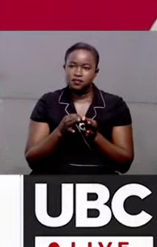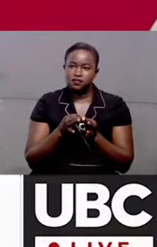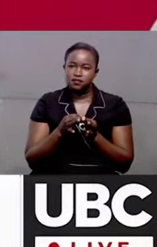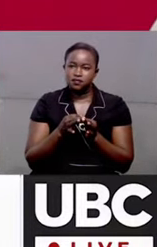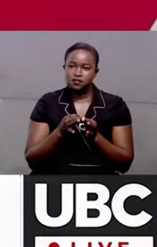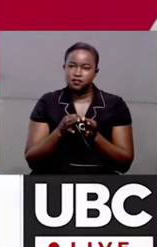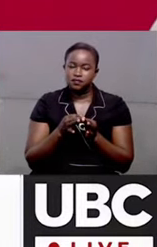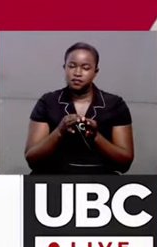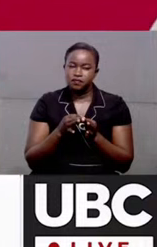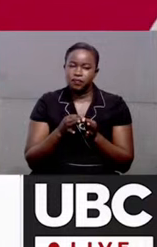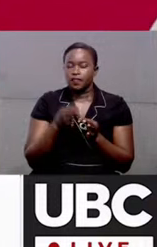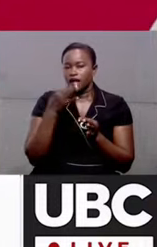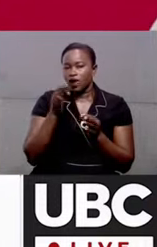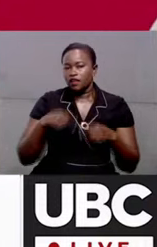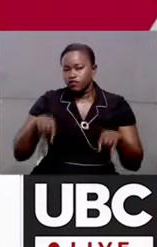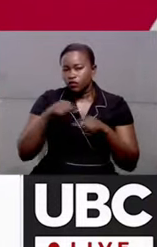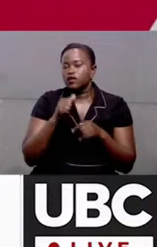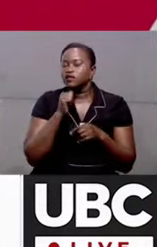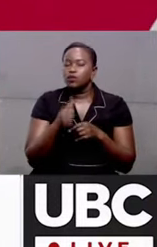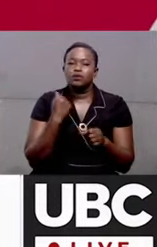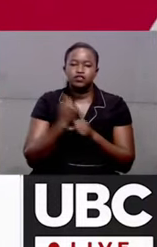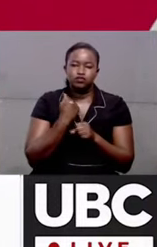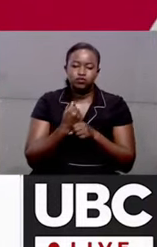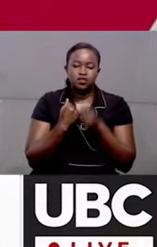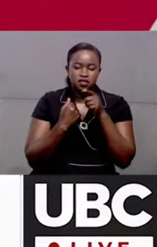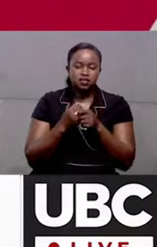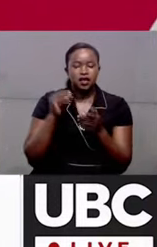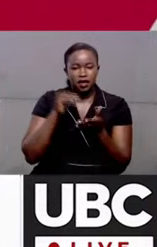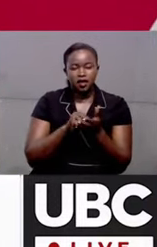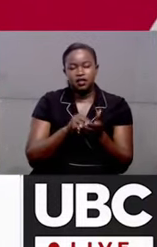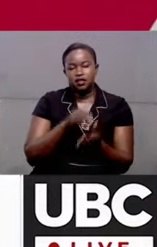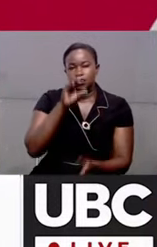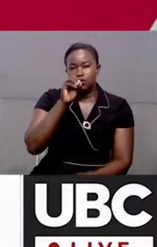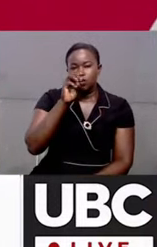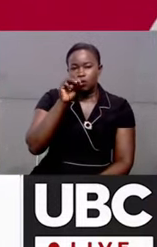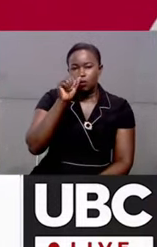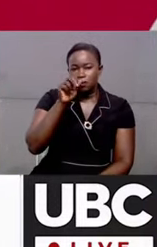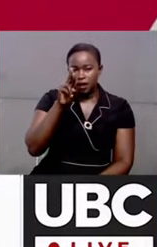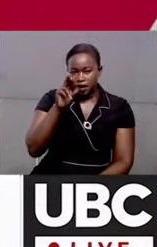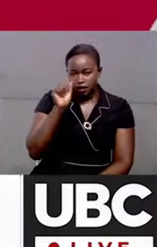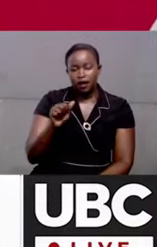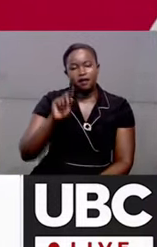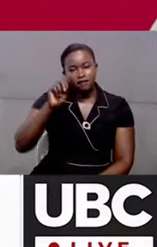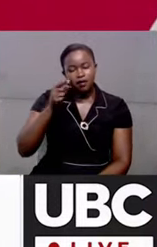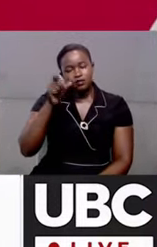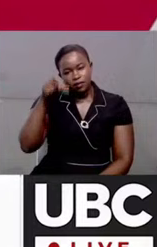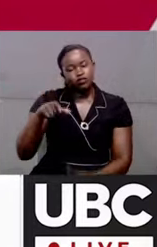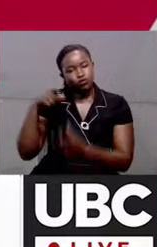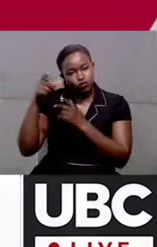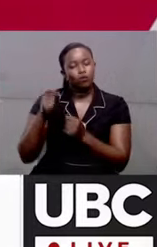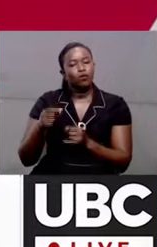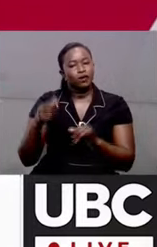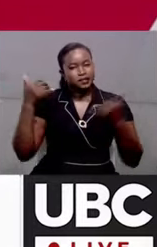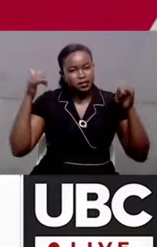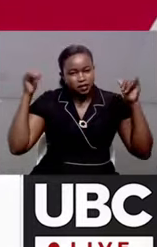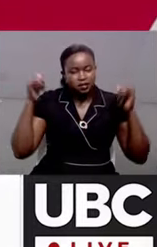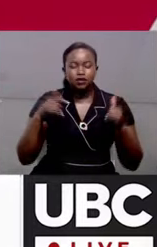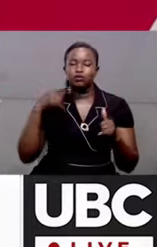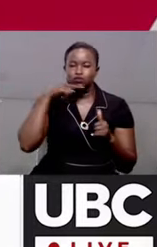The moment we don't do this again, Omara will be the first person to go and make noise on social